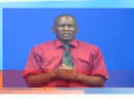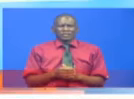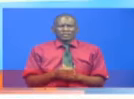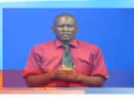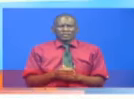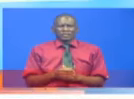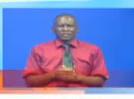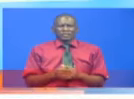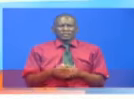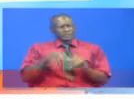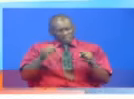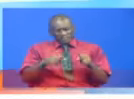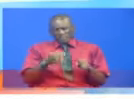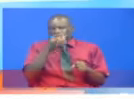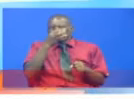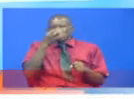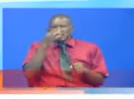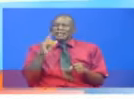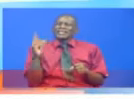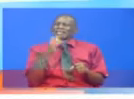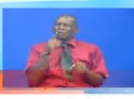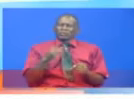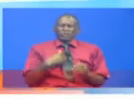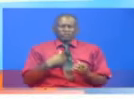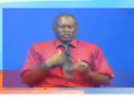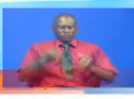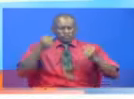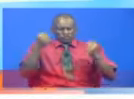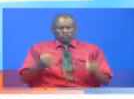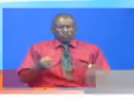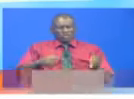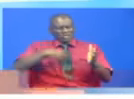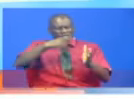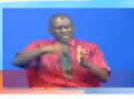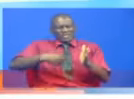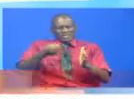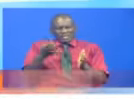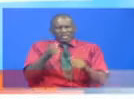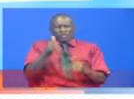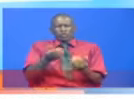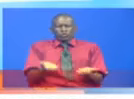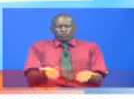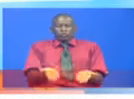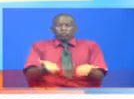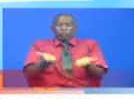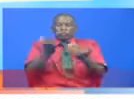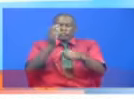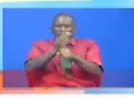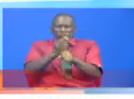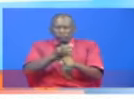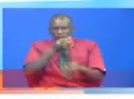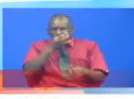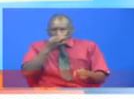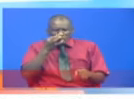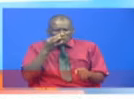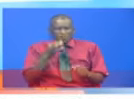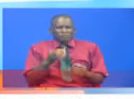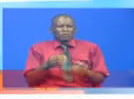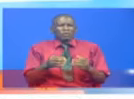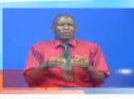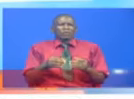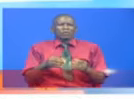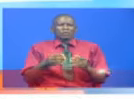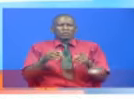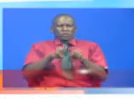Tobacco is harmful. There is a strong industry out there that promotes the use of tobacco. The